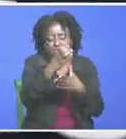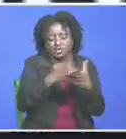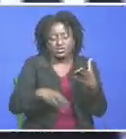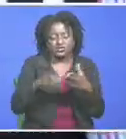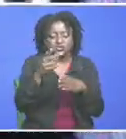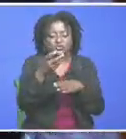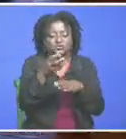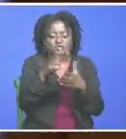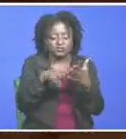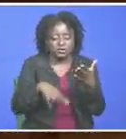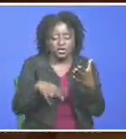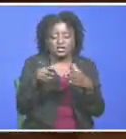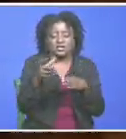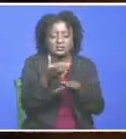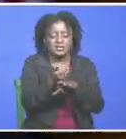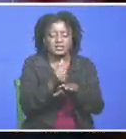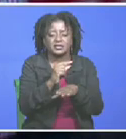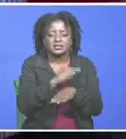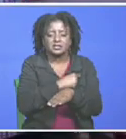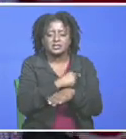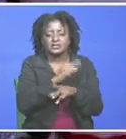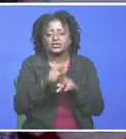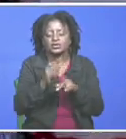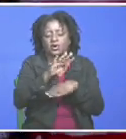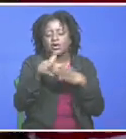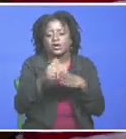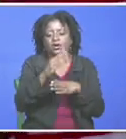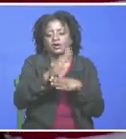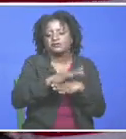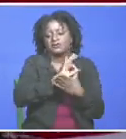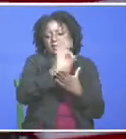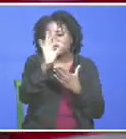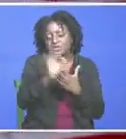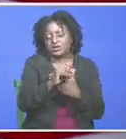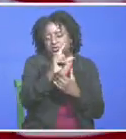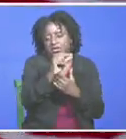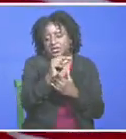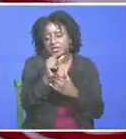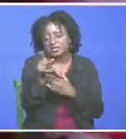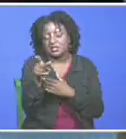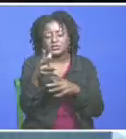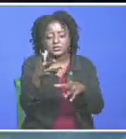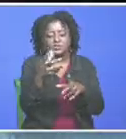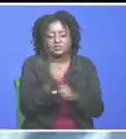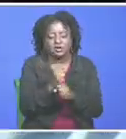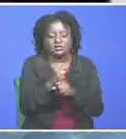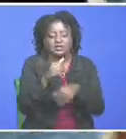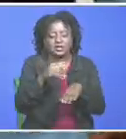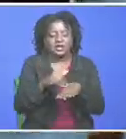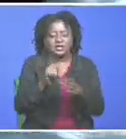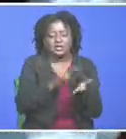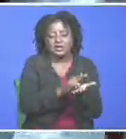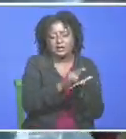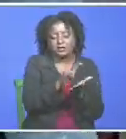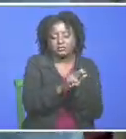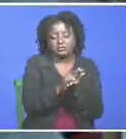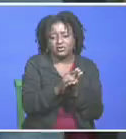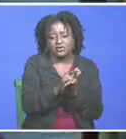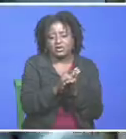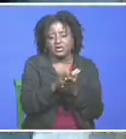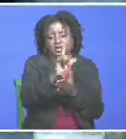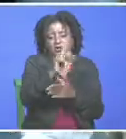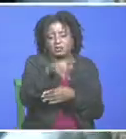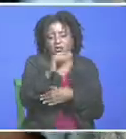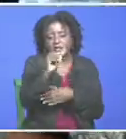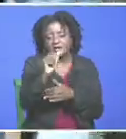guilty to all of them. On February 20th, Pranawori was arrested at the Lyndon Penling International Airport after he was